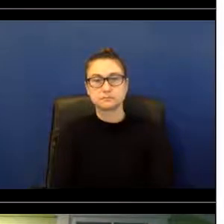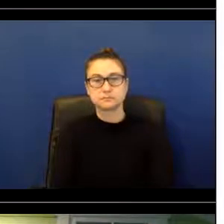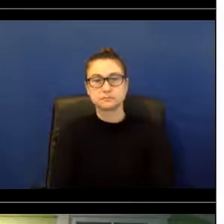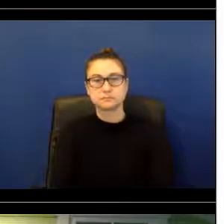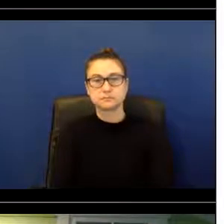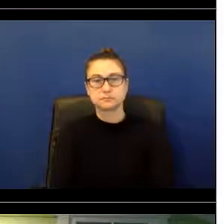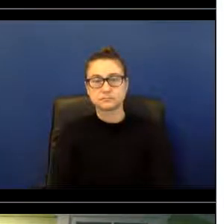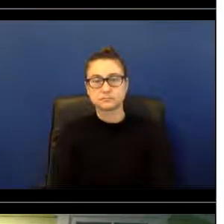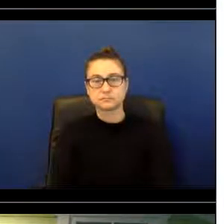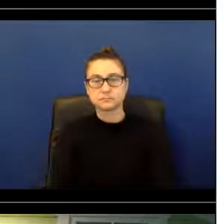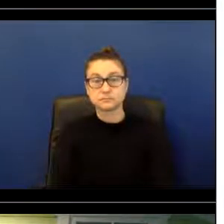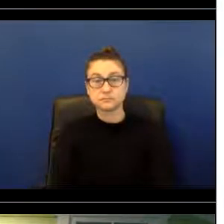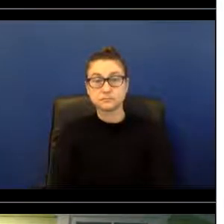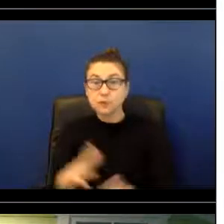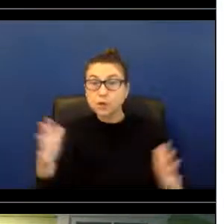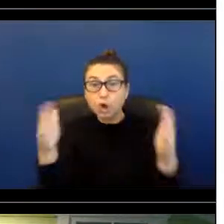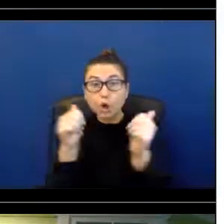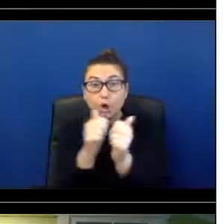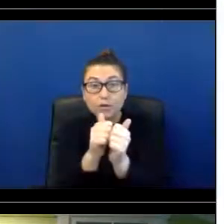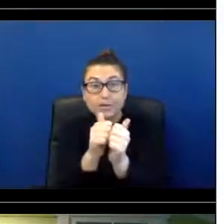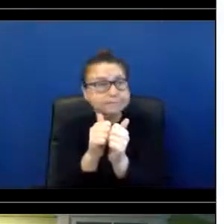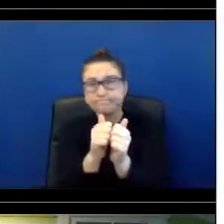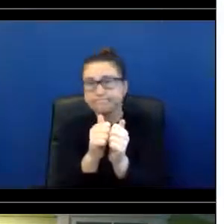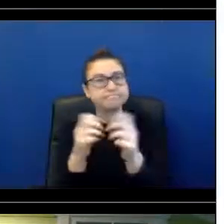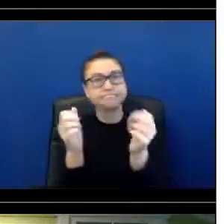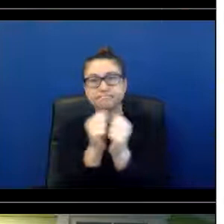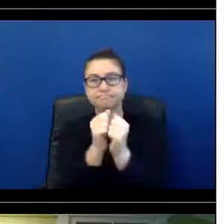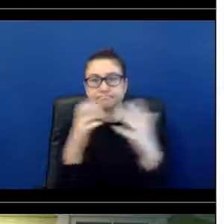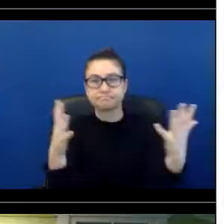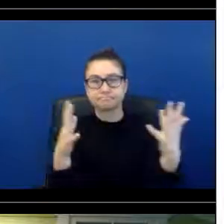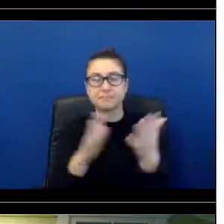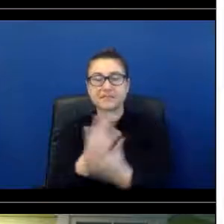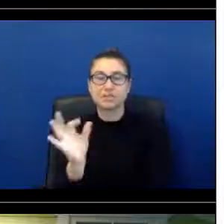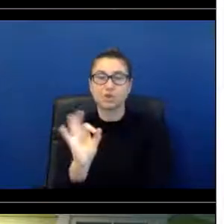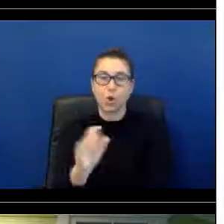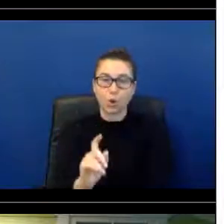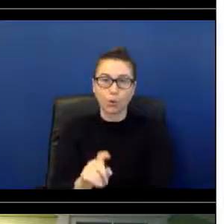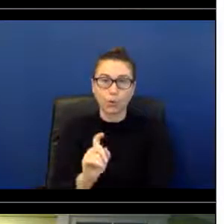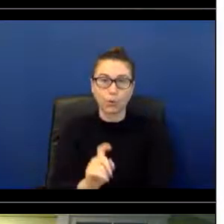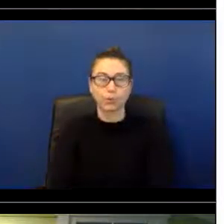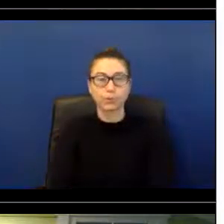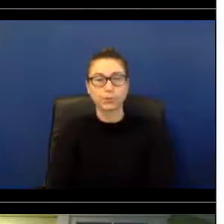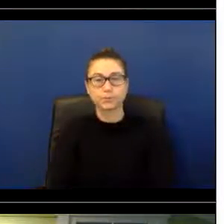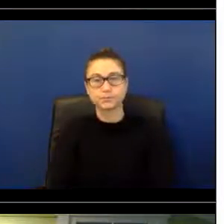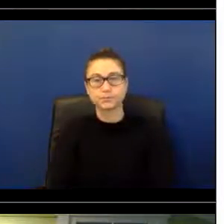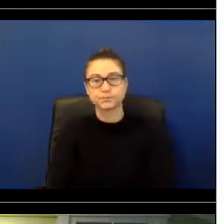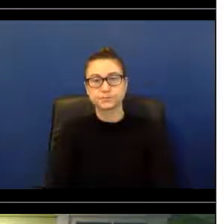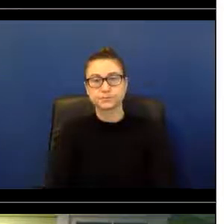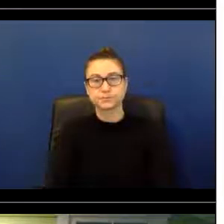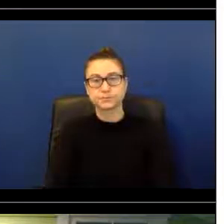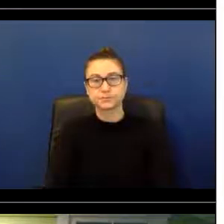And they haven't been able to come to an agreement, so we'll say no there.